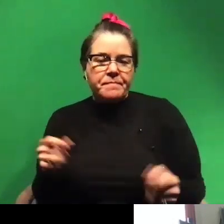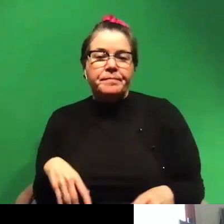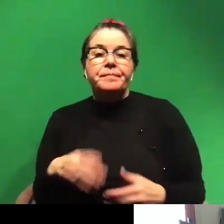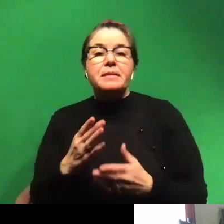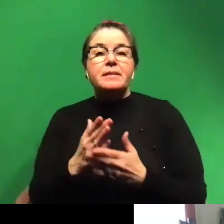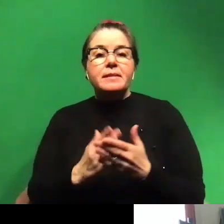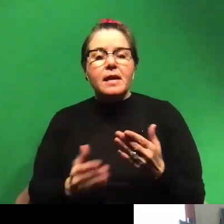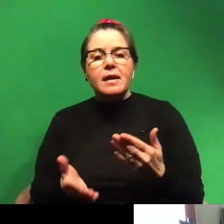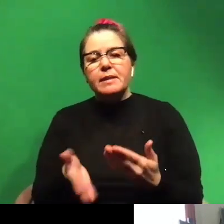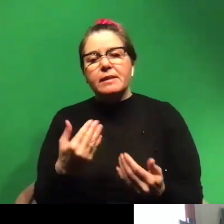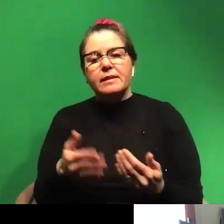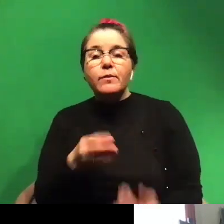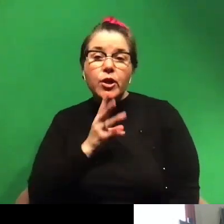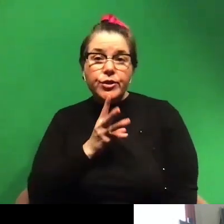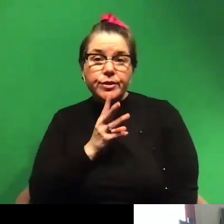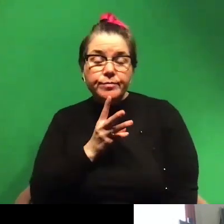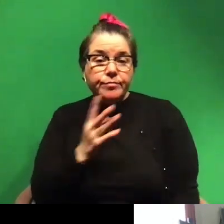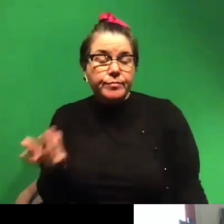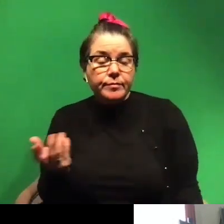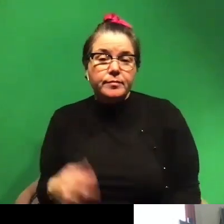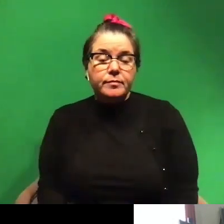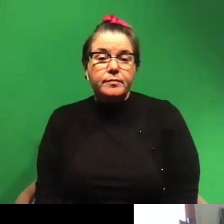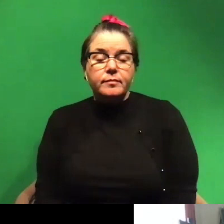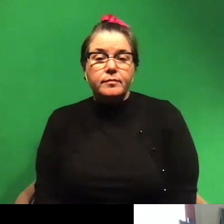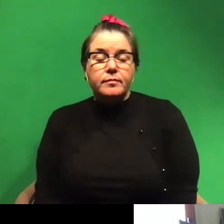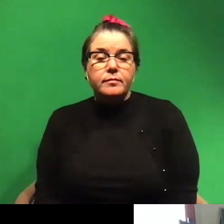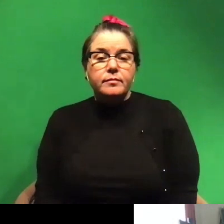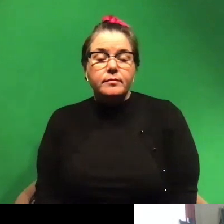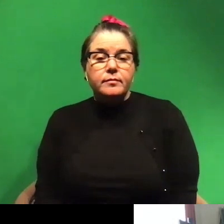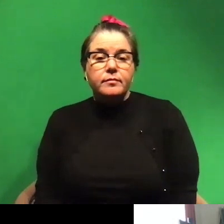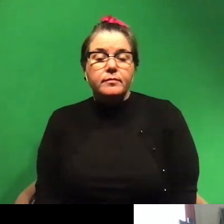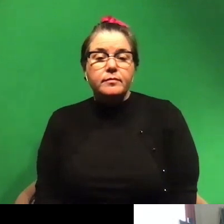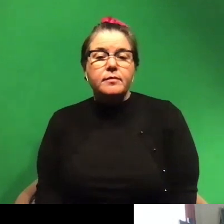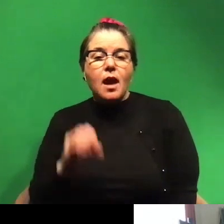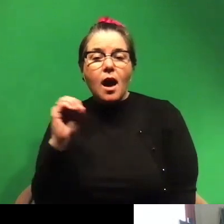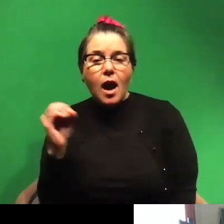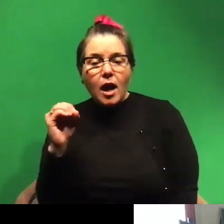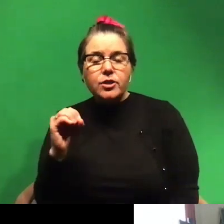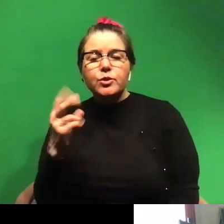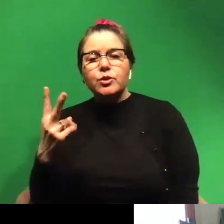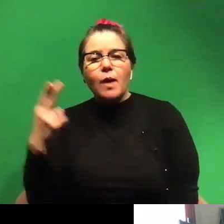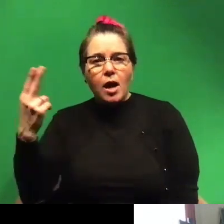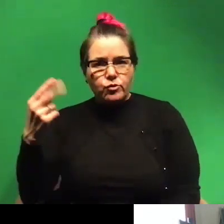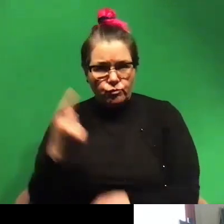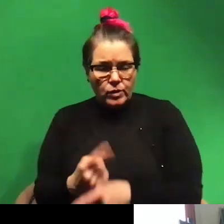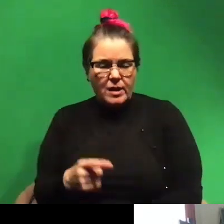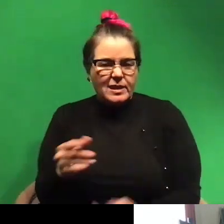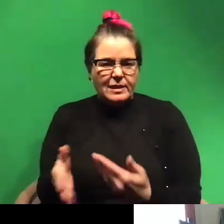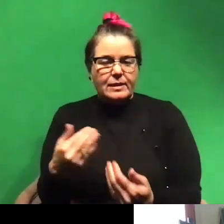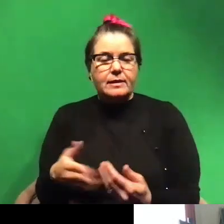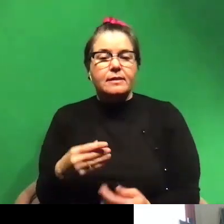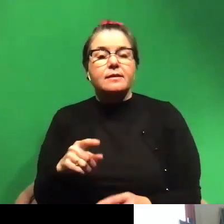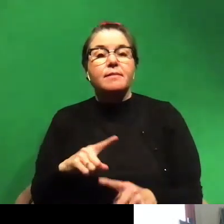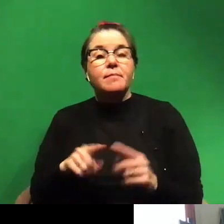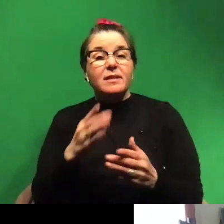really easy, like water. Water is an oxygen with two hydrogens, right? That's pretty easy. But then